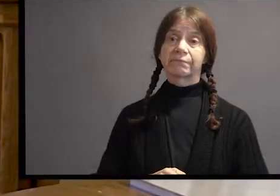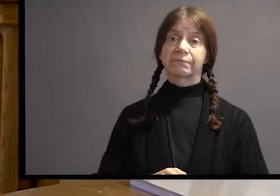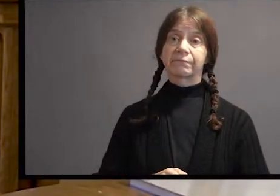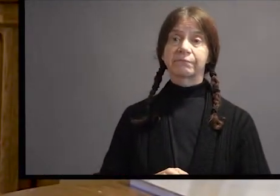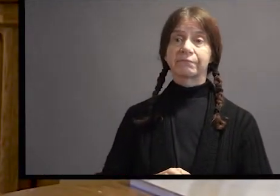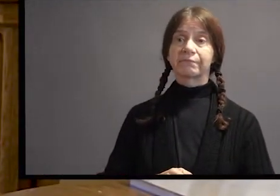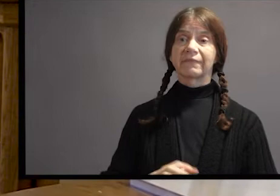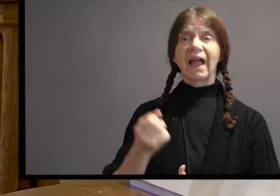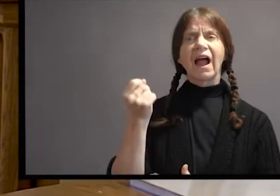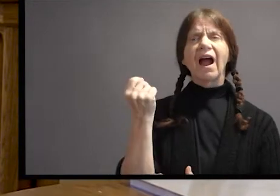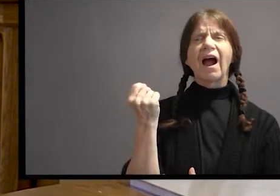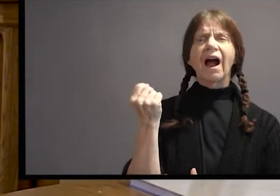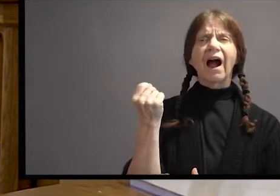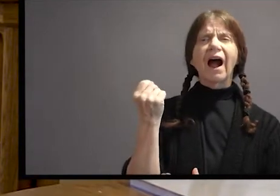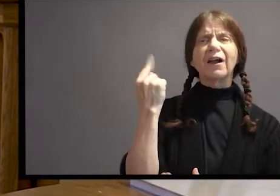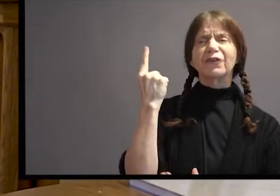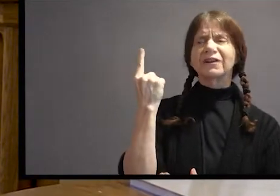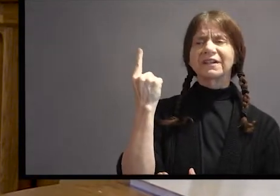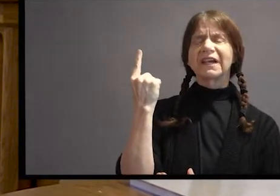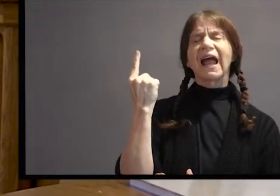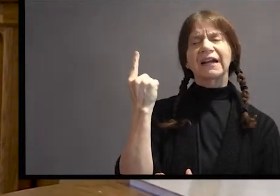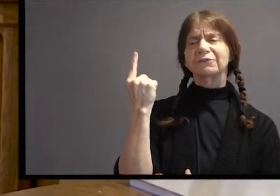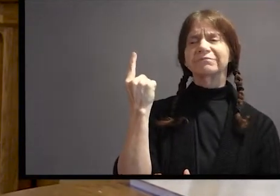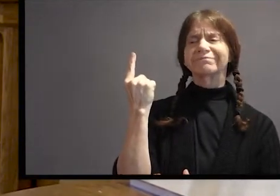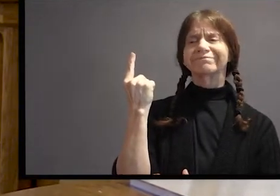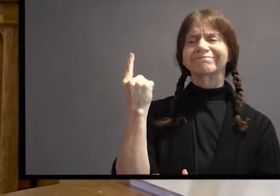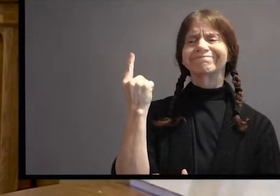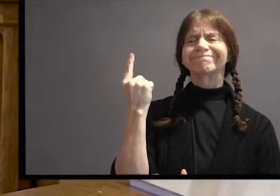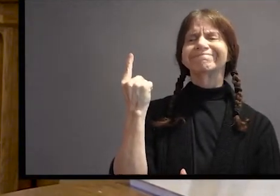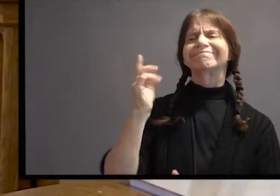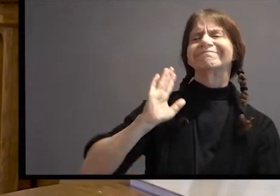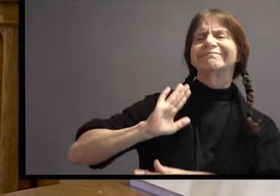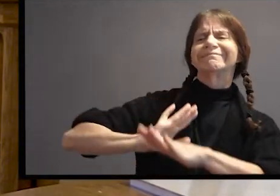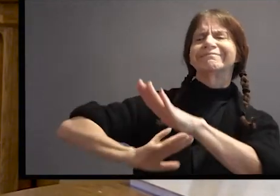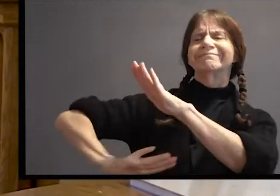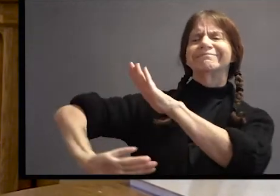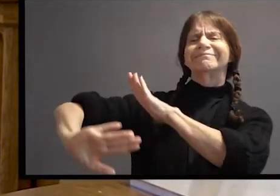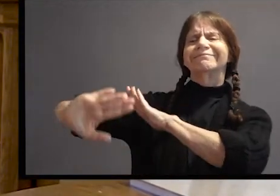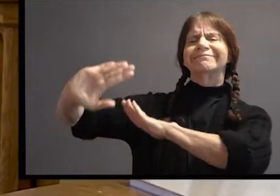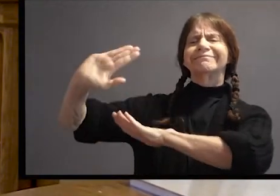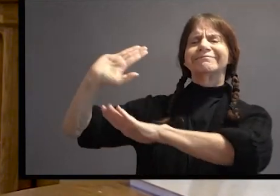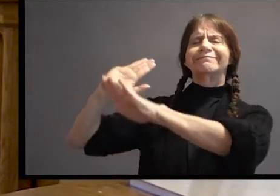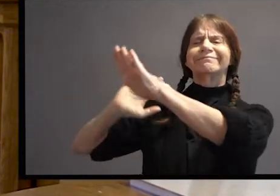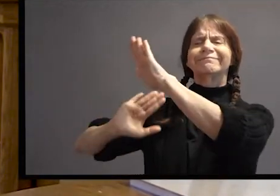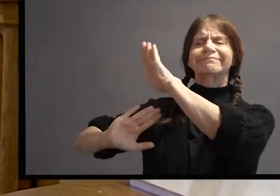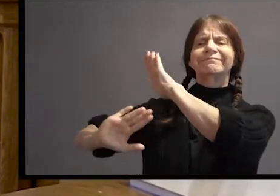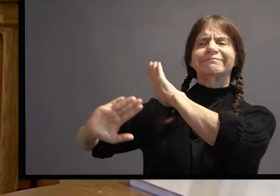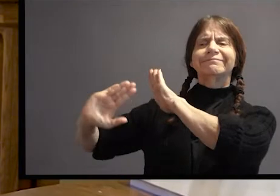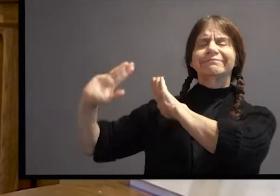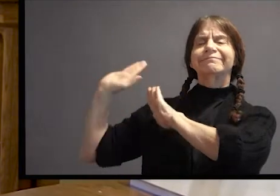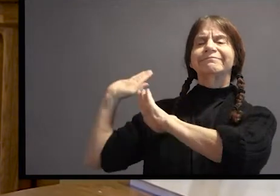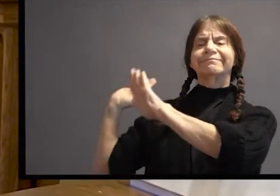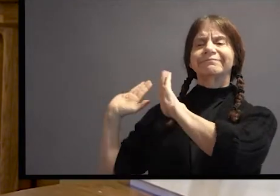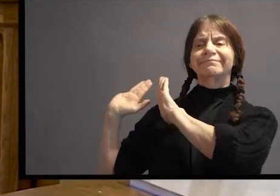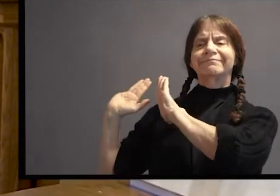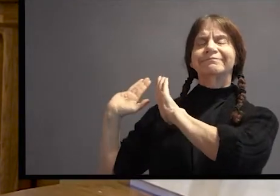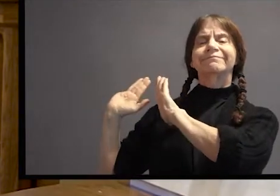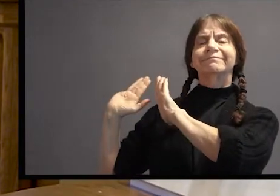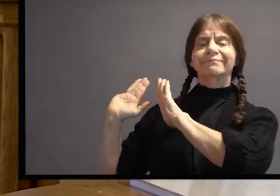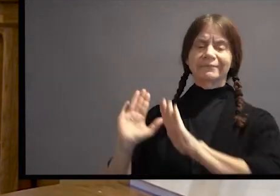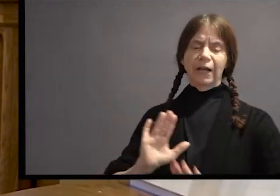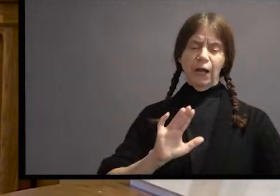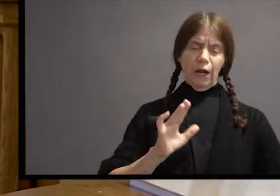understand that picture of what Jesus is talking about. In ancient times,